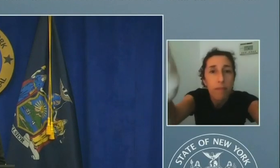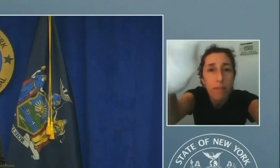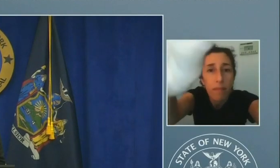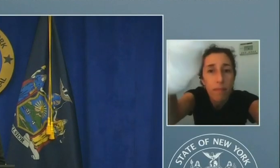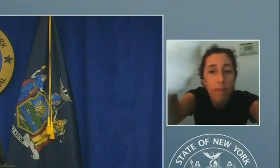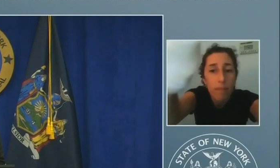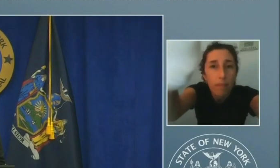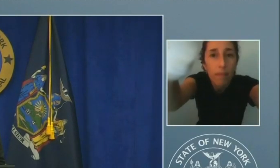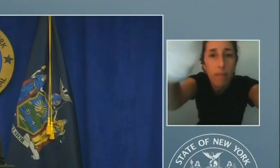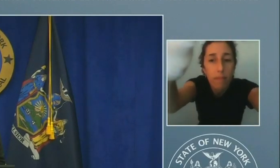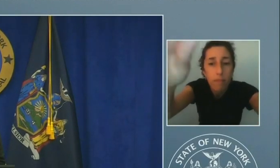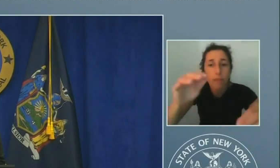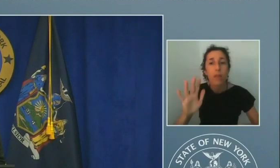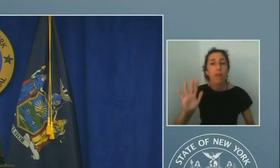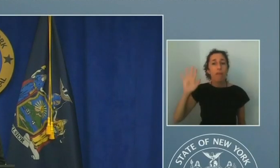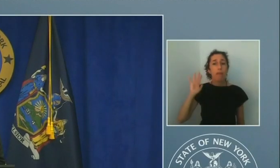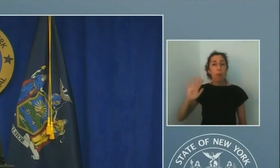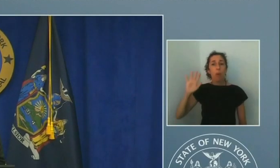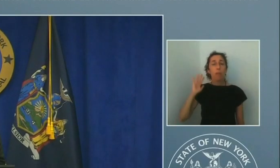I think